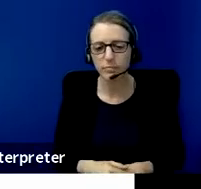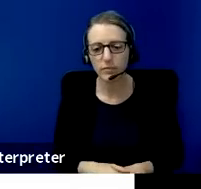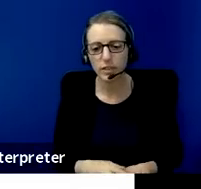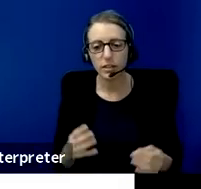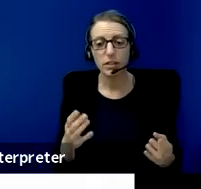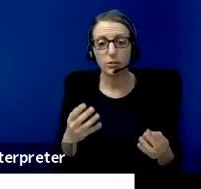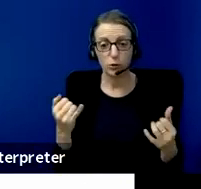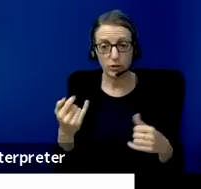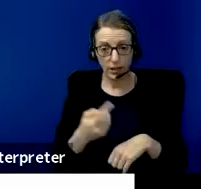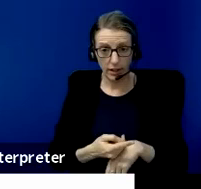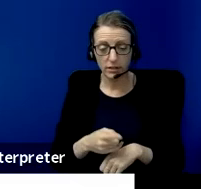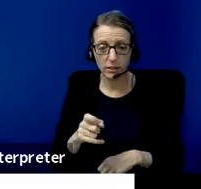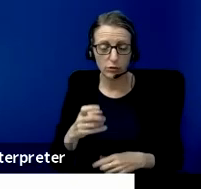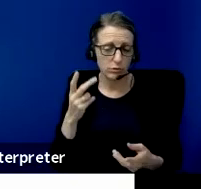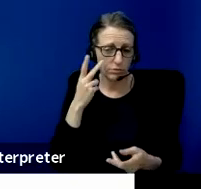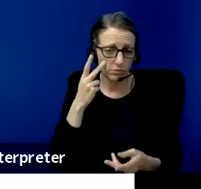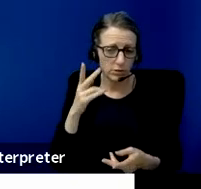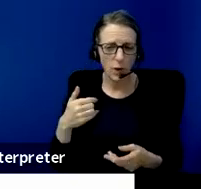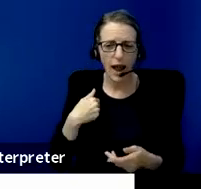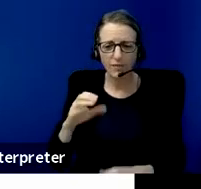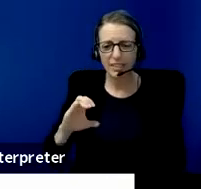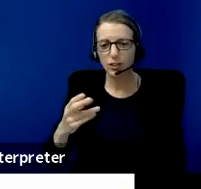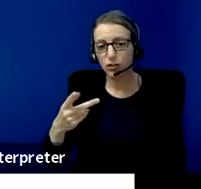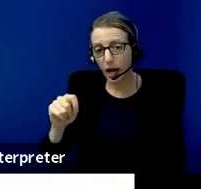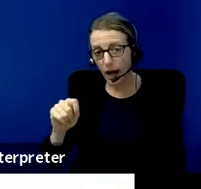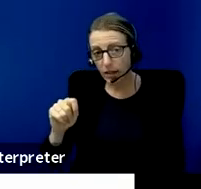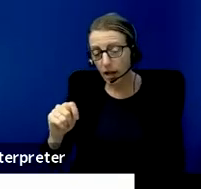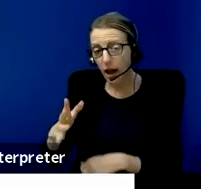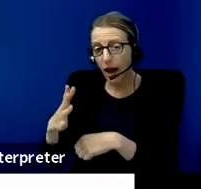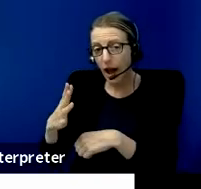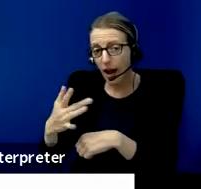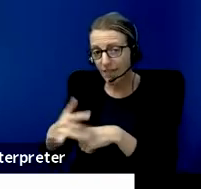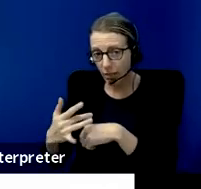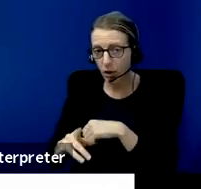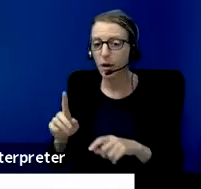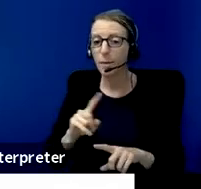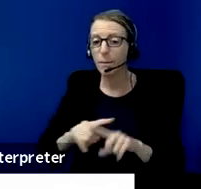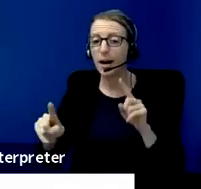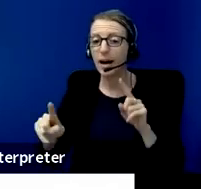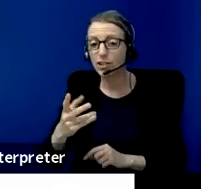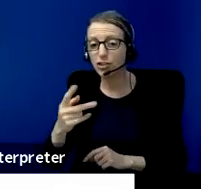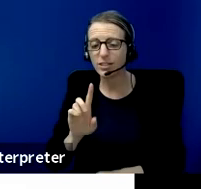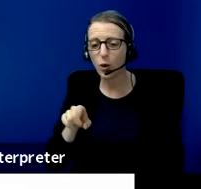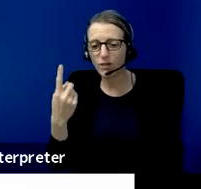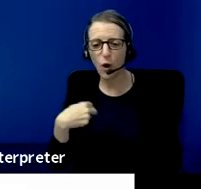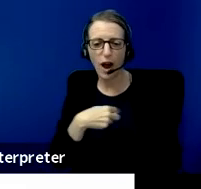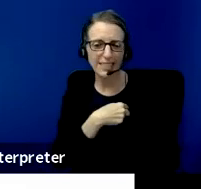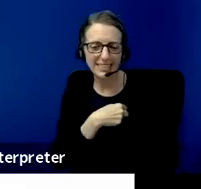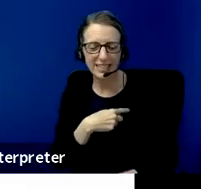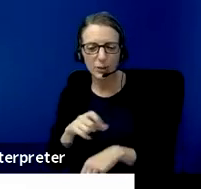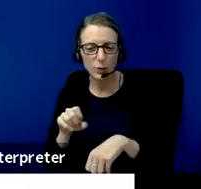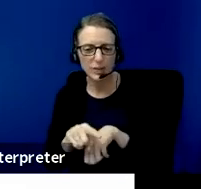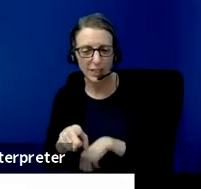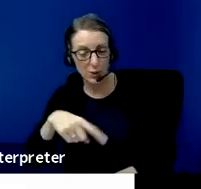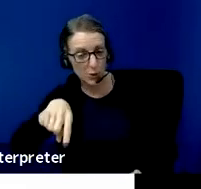need to recognize are that you also have chat available. The chat feature, however, is only for us to send you